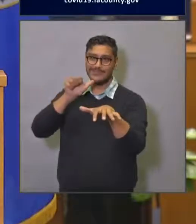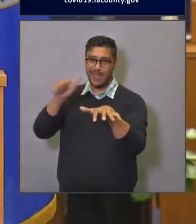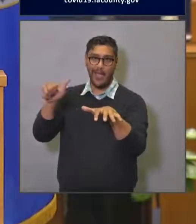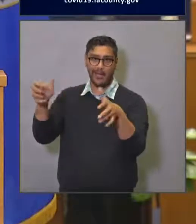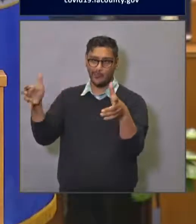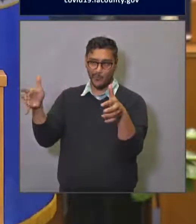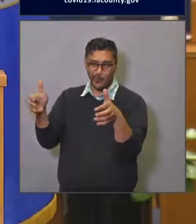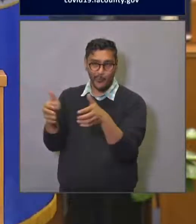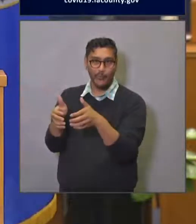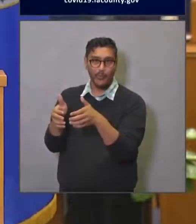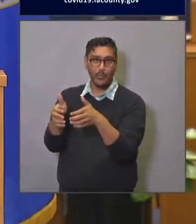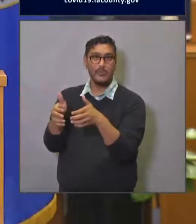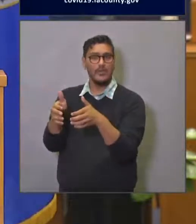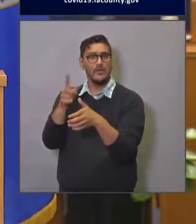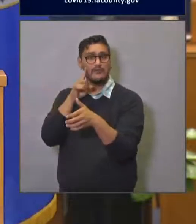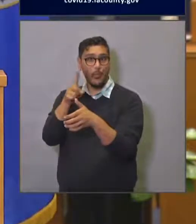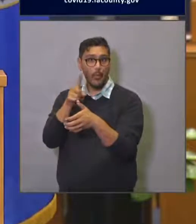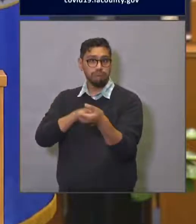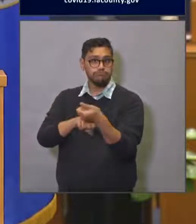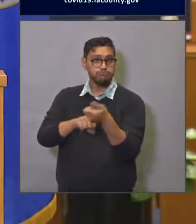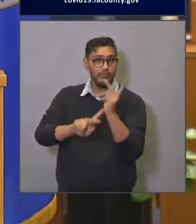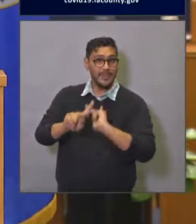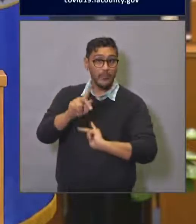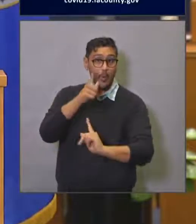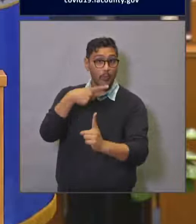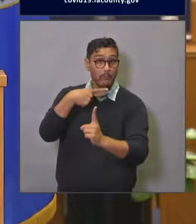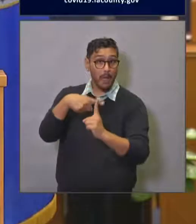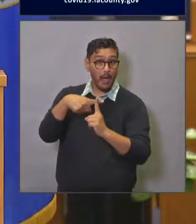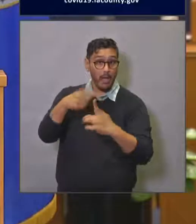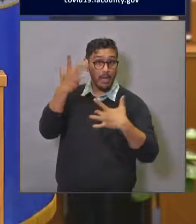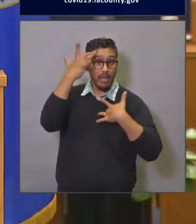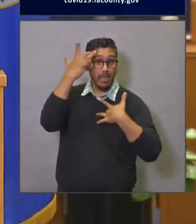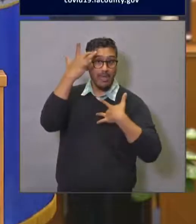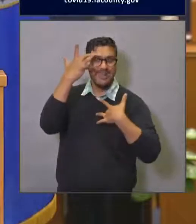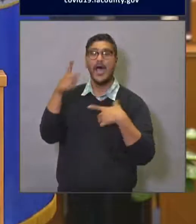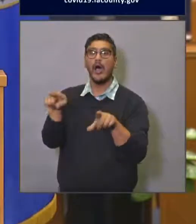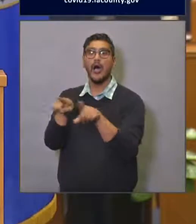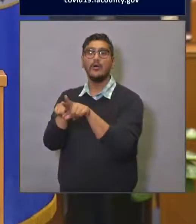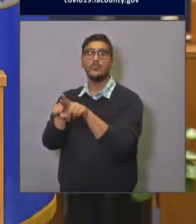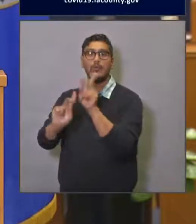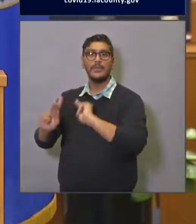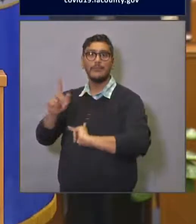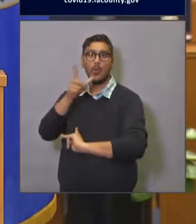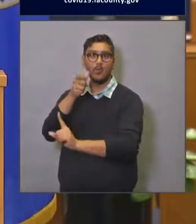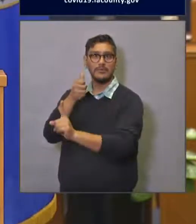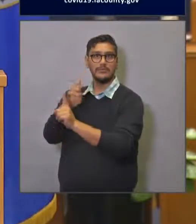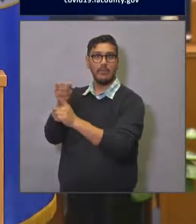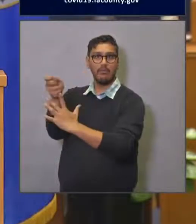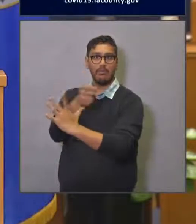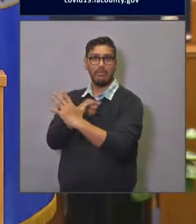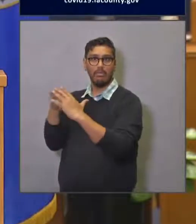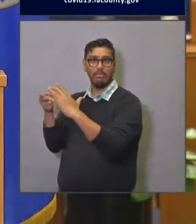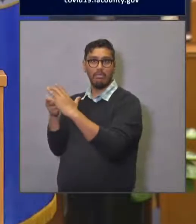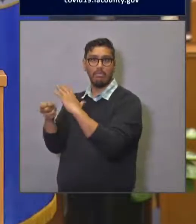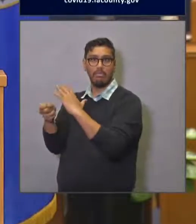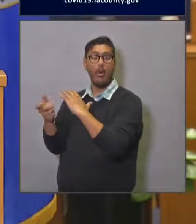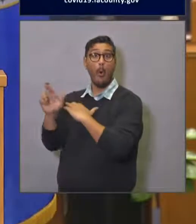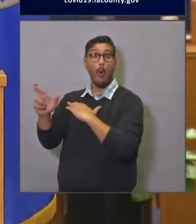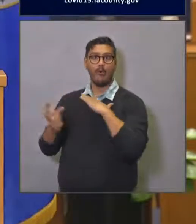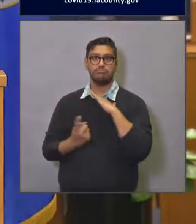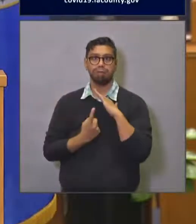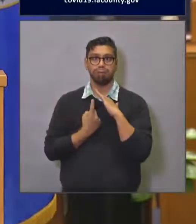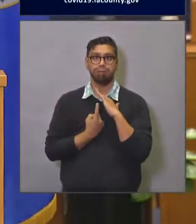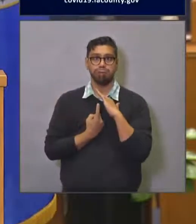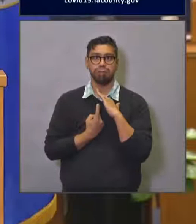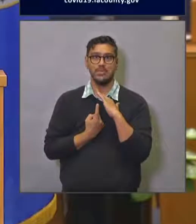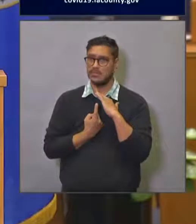who have tested positive and also to people who need to be quarantined and isolated. So I think it is being managed